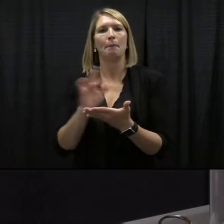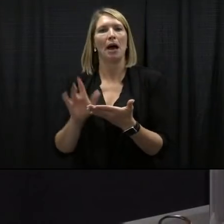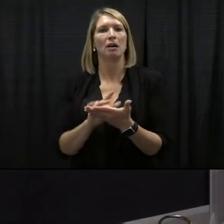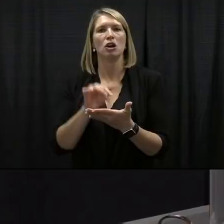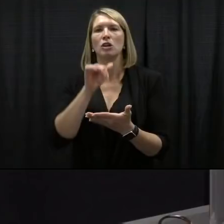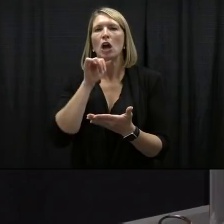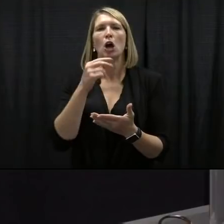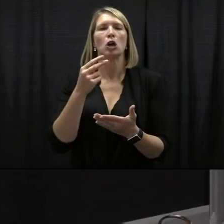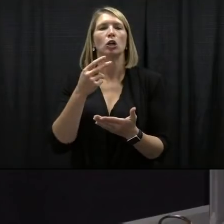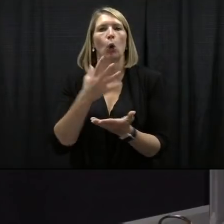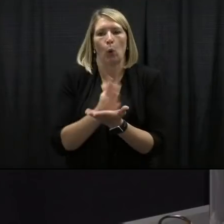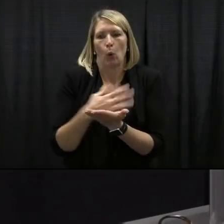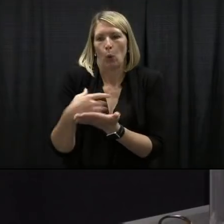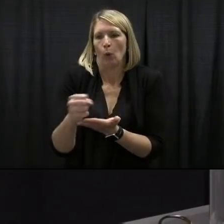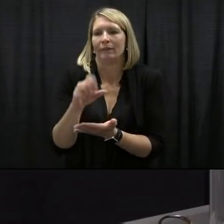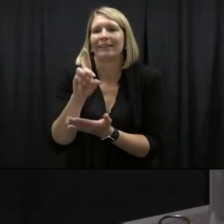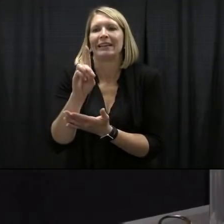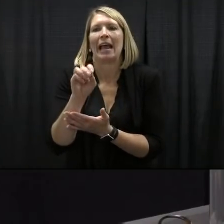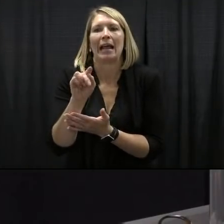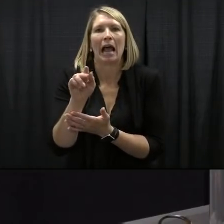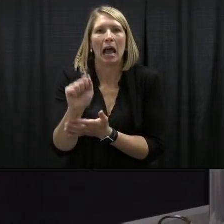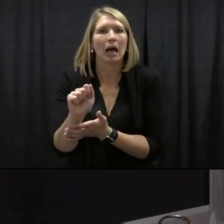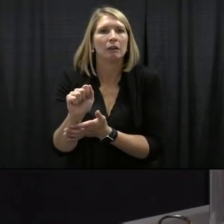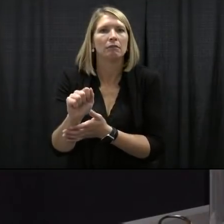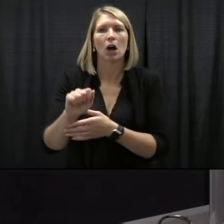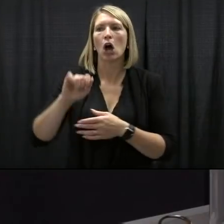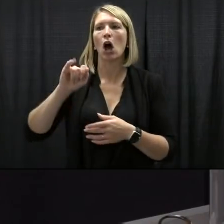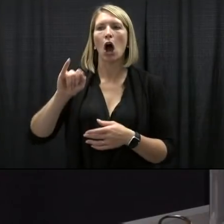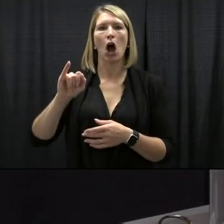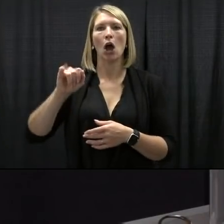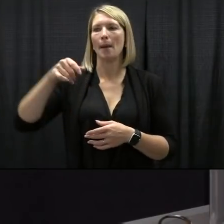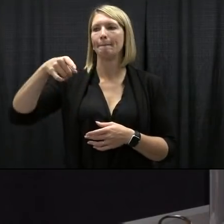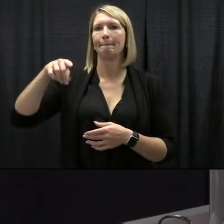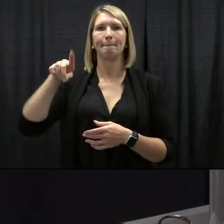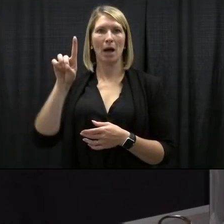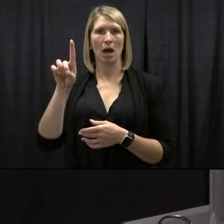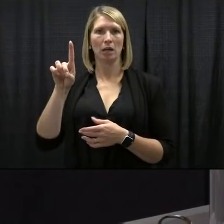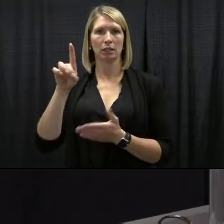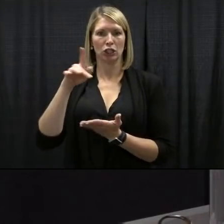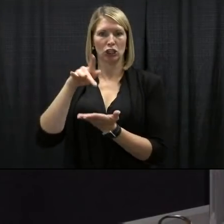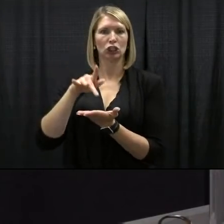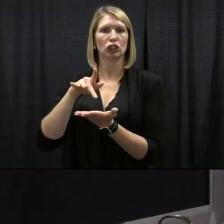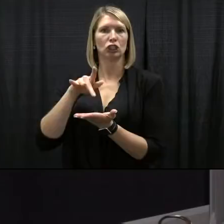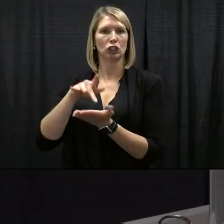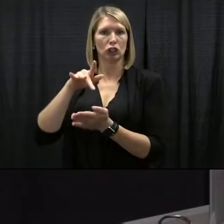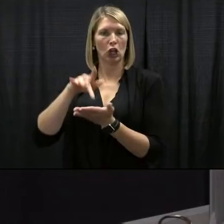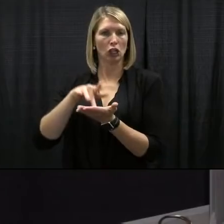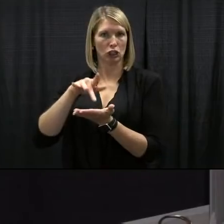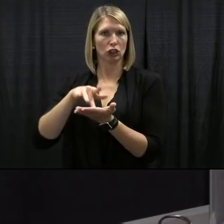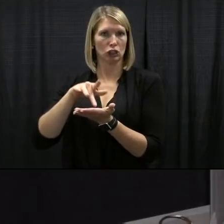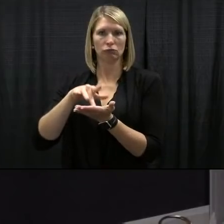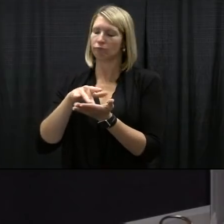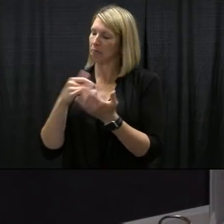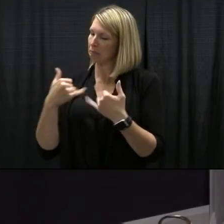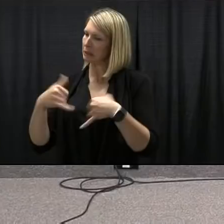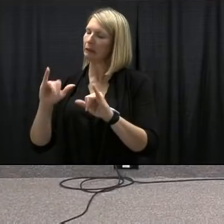or an iPod Touch, or other devices. So that was an important consideration for us here. Thank you.